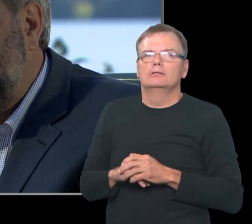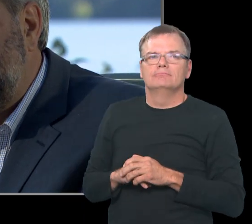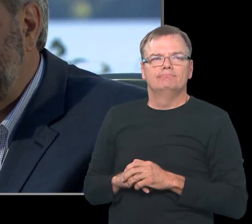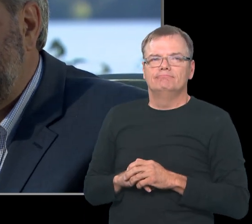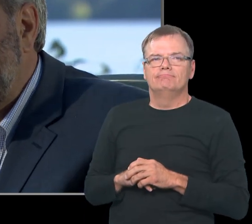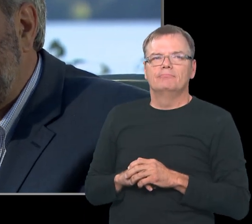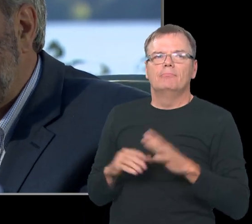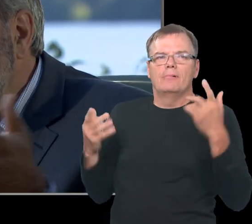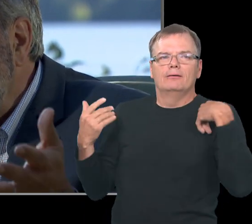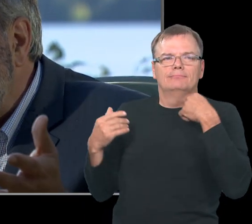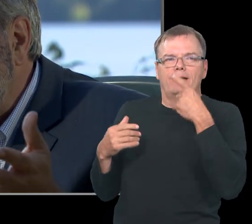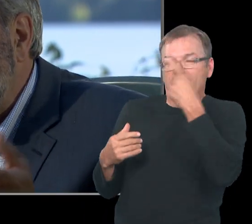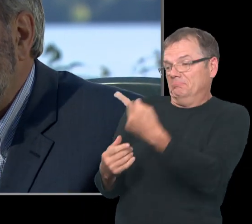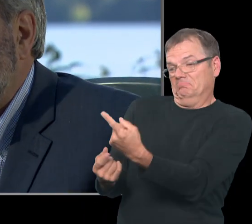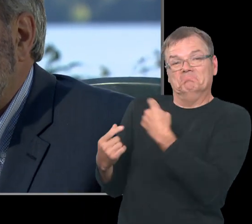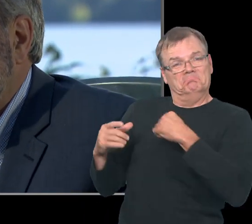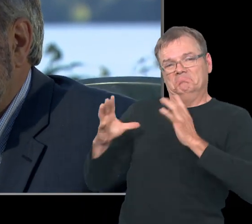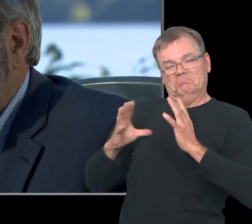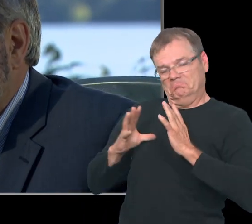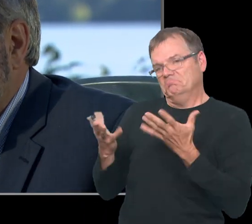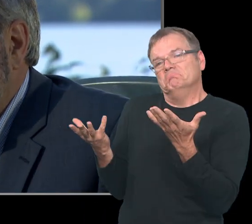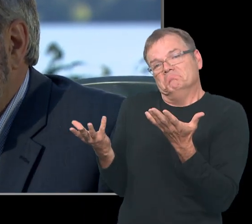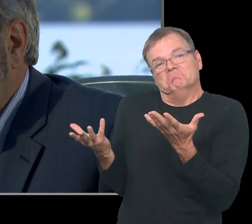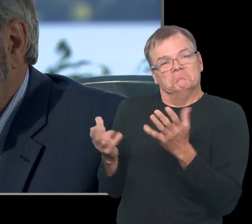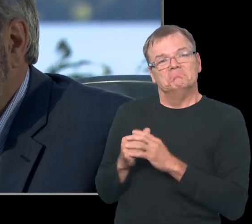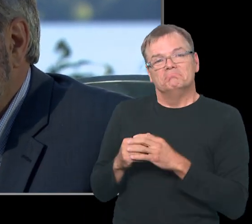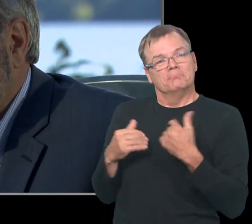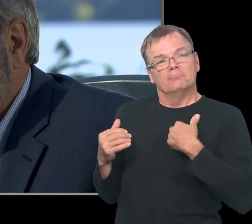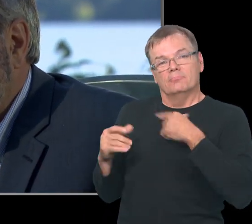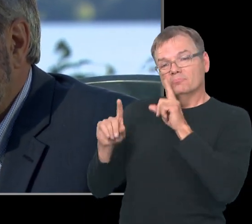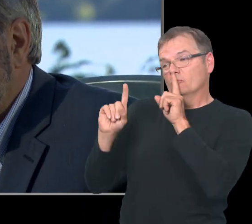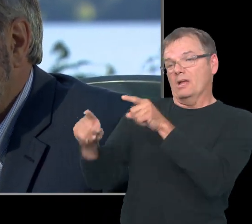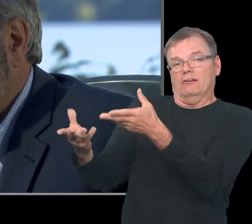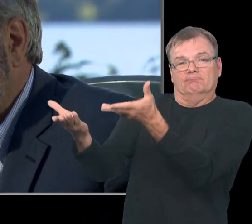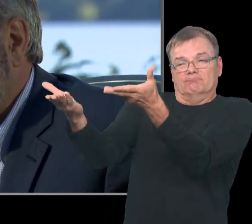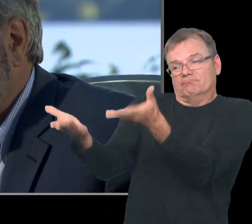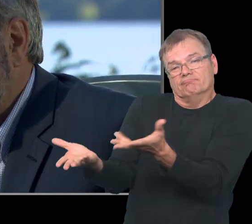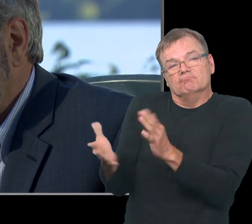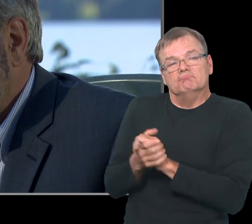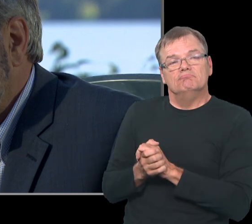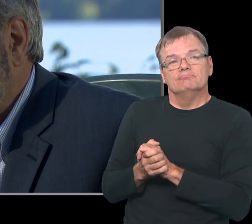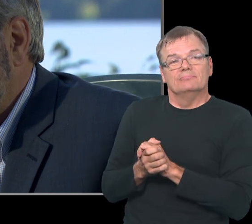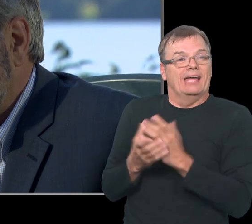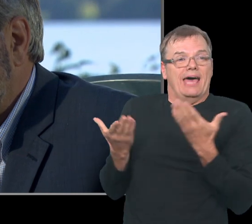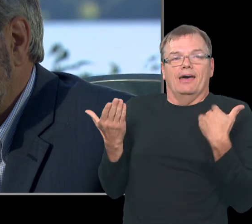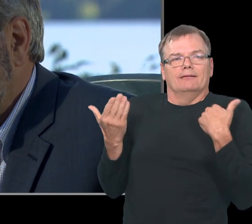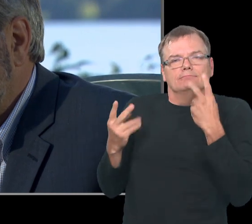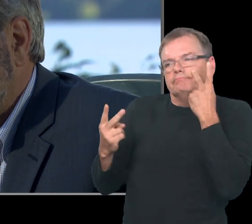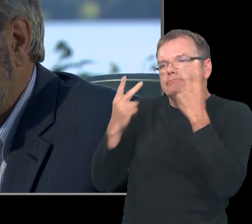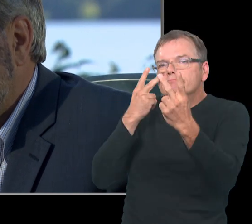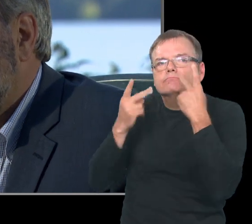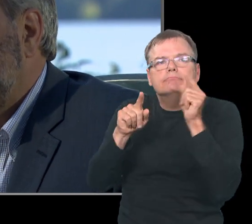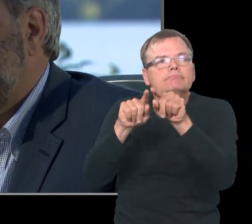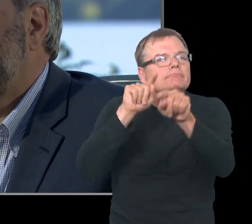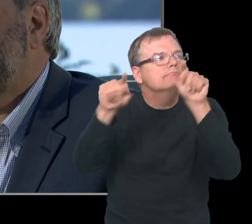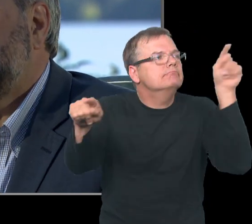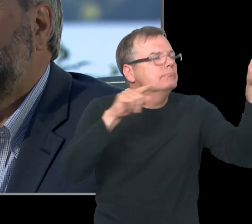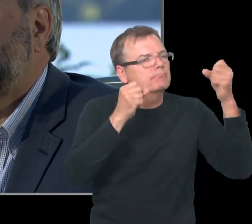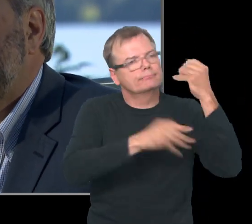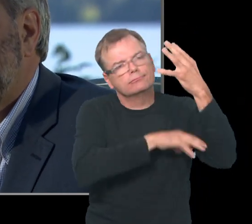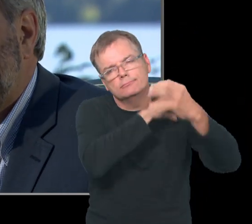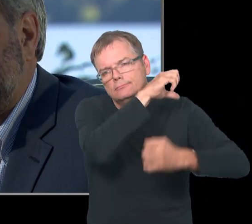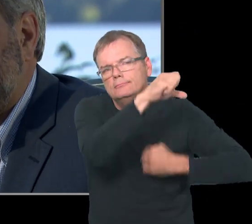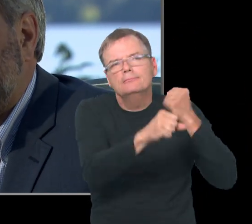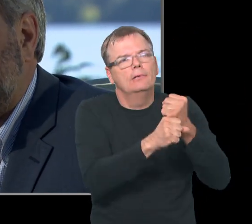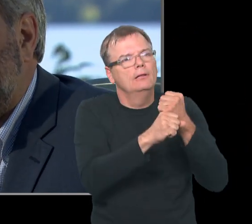The response, and I've right. and I've seen it in my many years, both as an elected official and as a senior public administrator. But what I'm